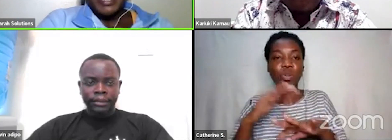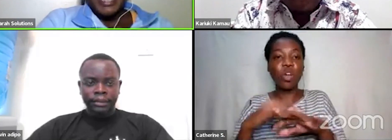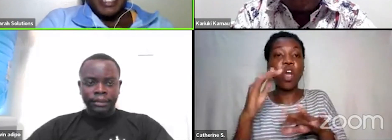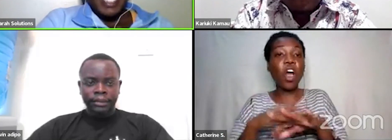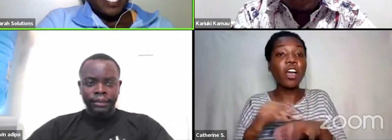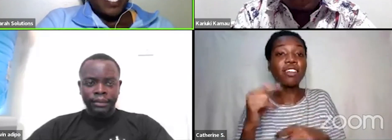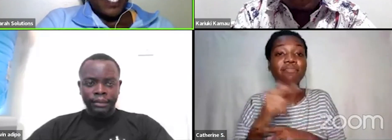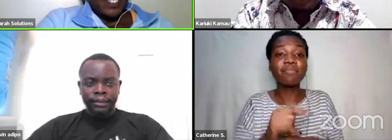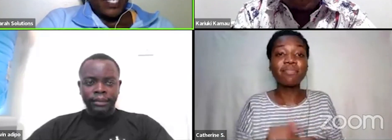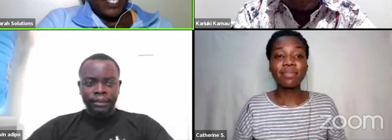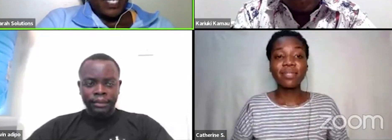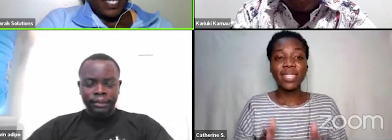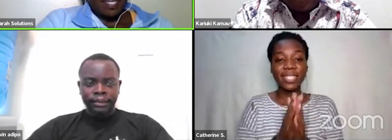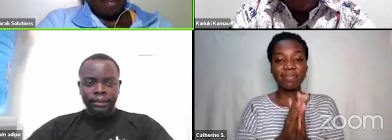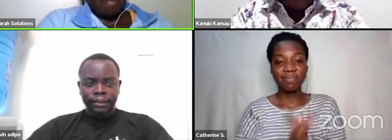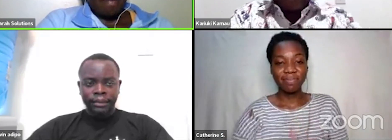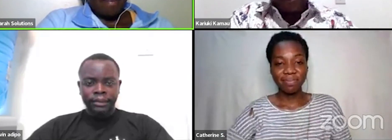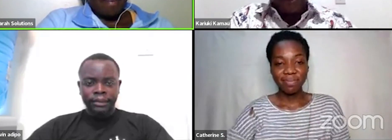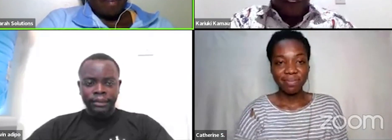this call.